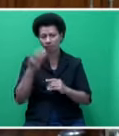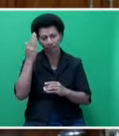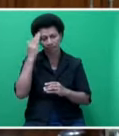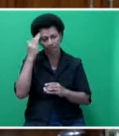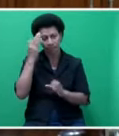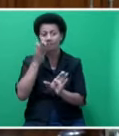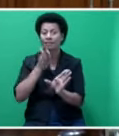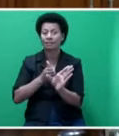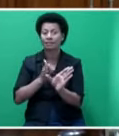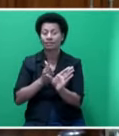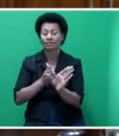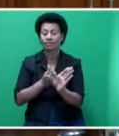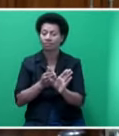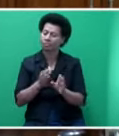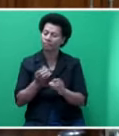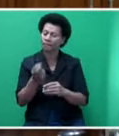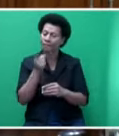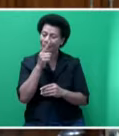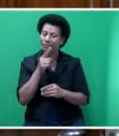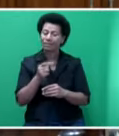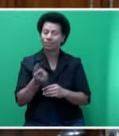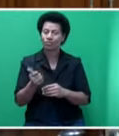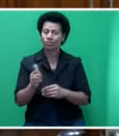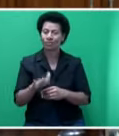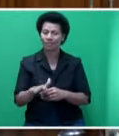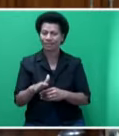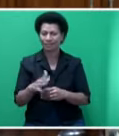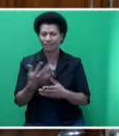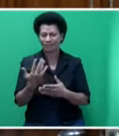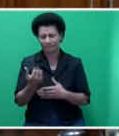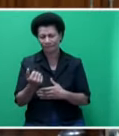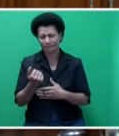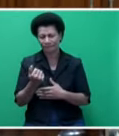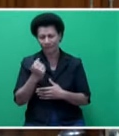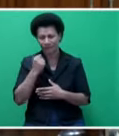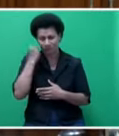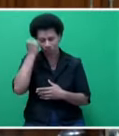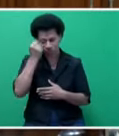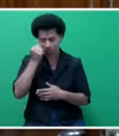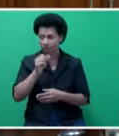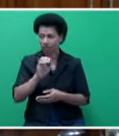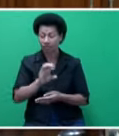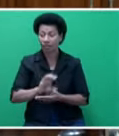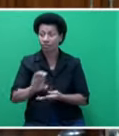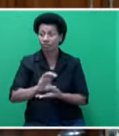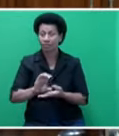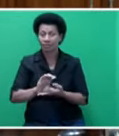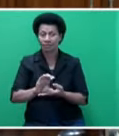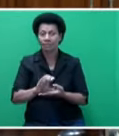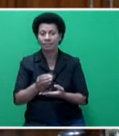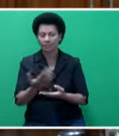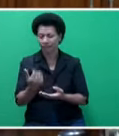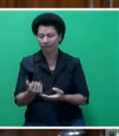to those people who already have their accounts under distress. There are a number of people whose home